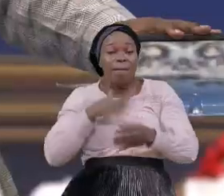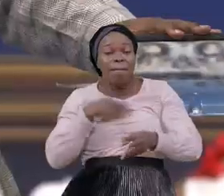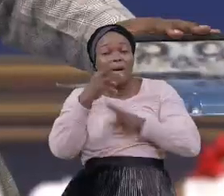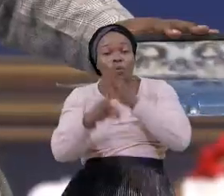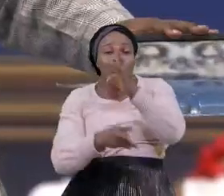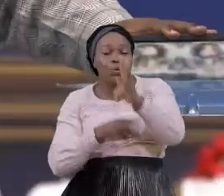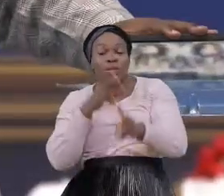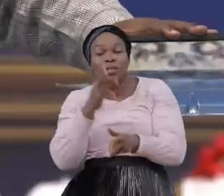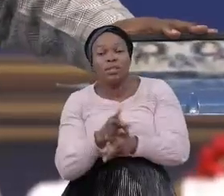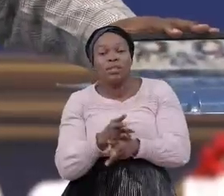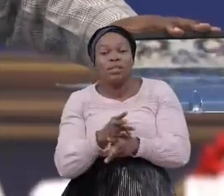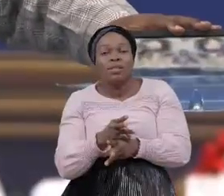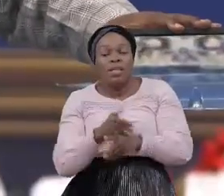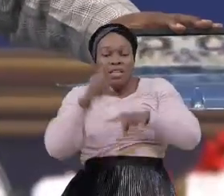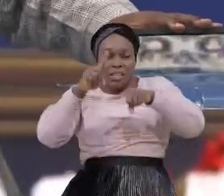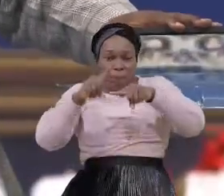Dependable,